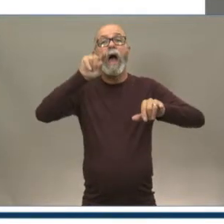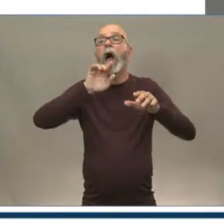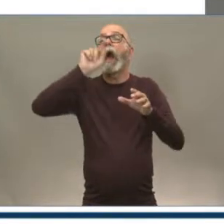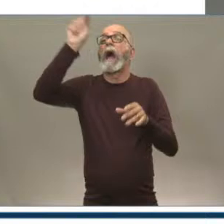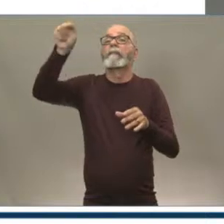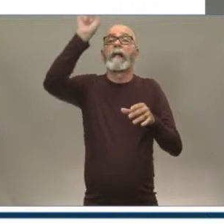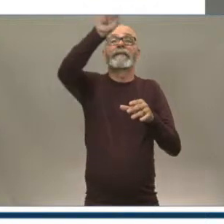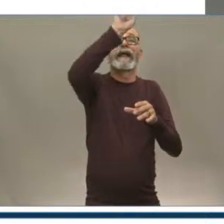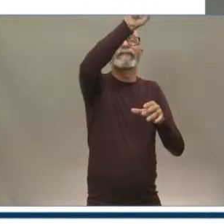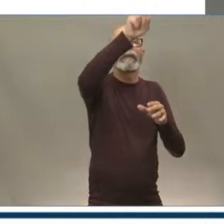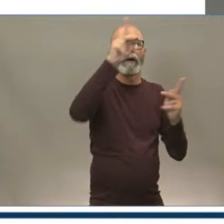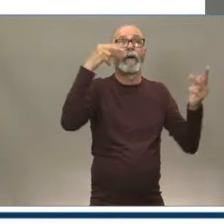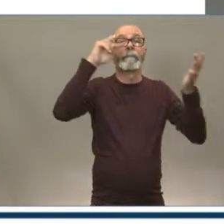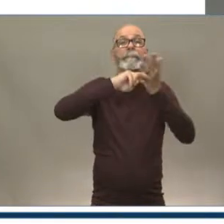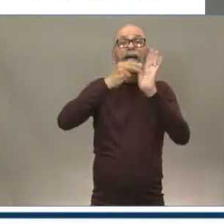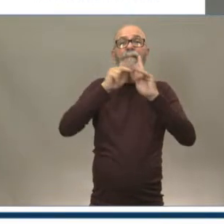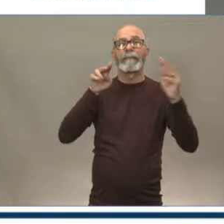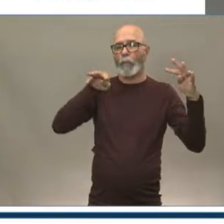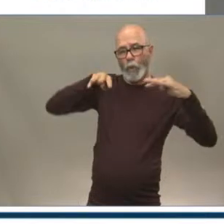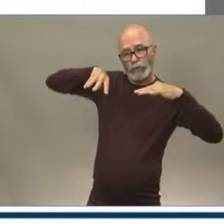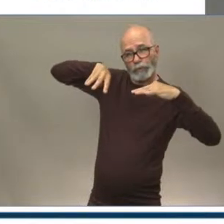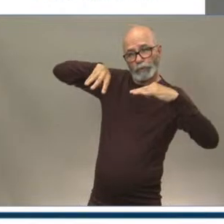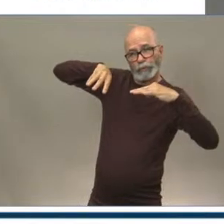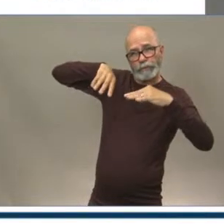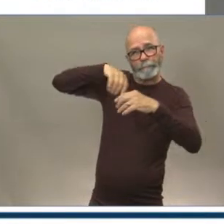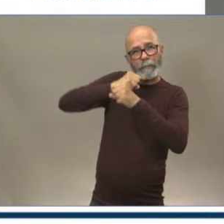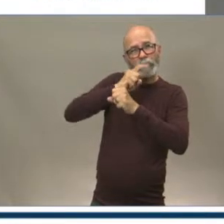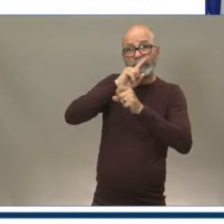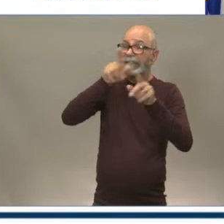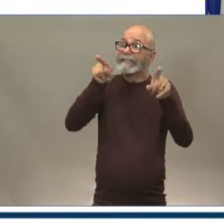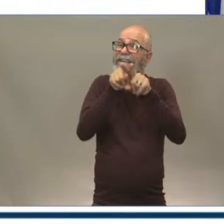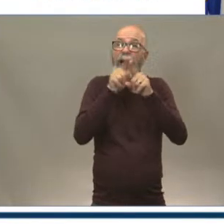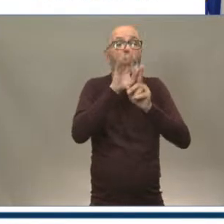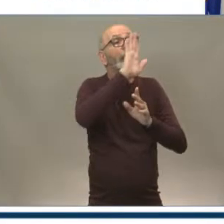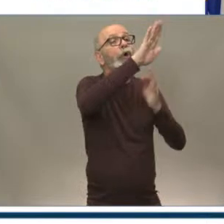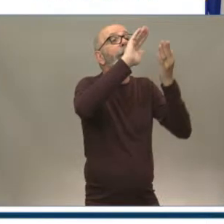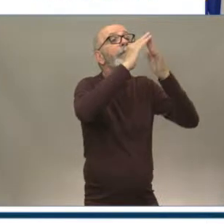doing, keeping our own community safe. Go ahead with your follow-up, Pat.